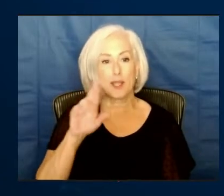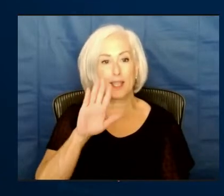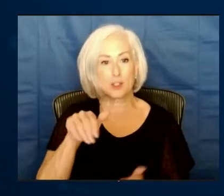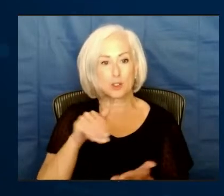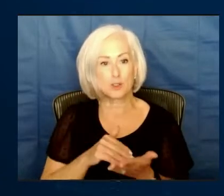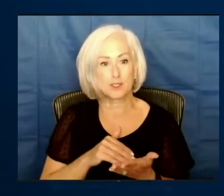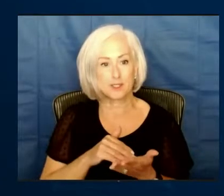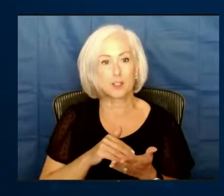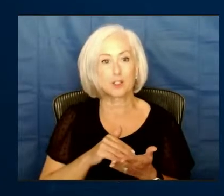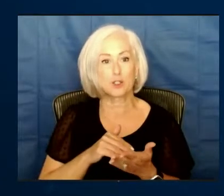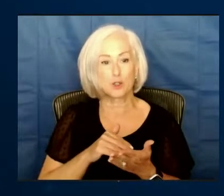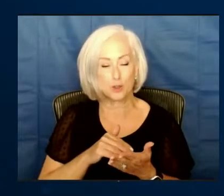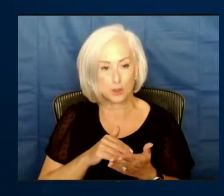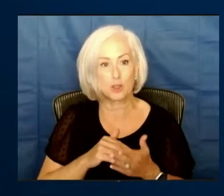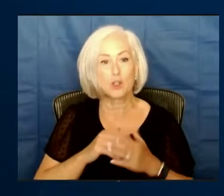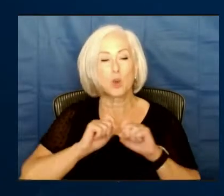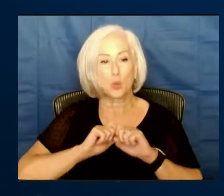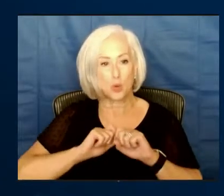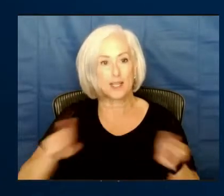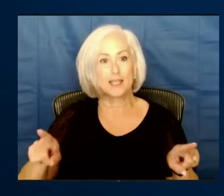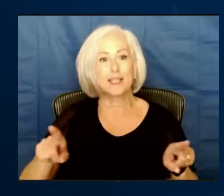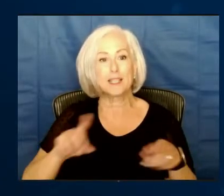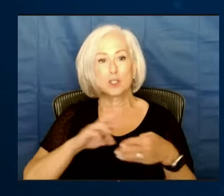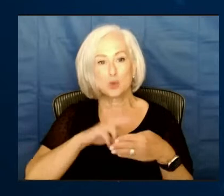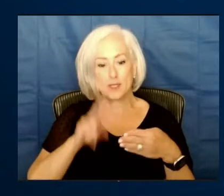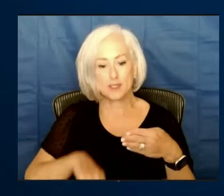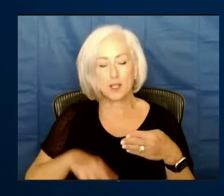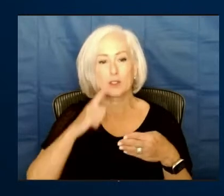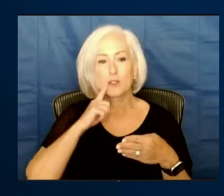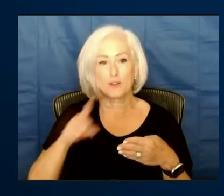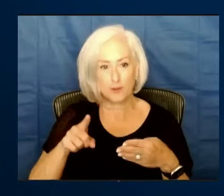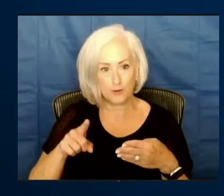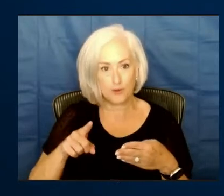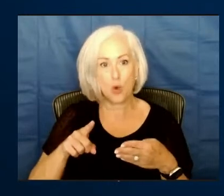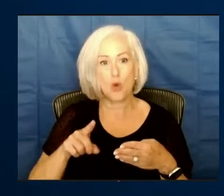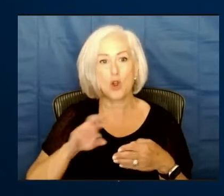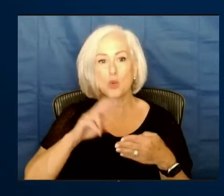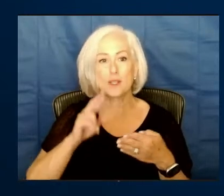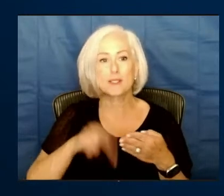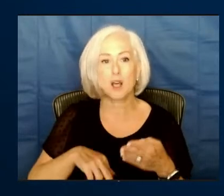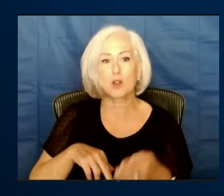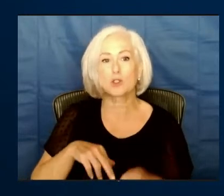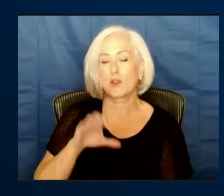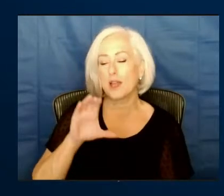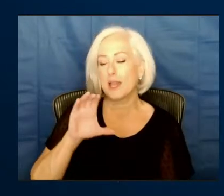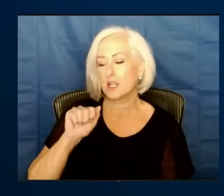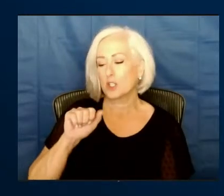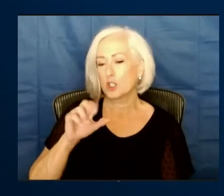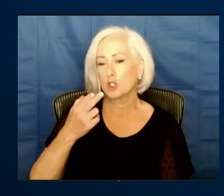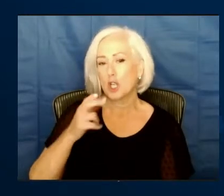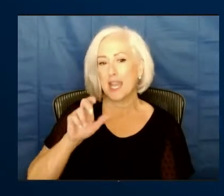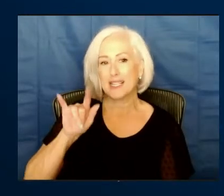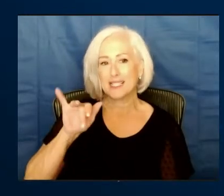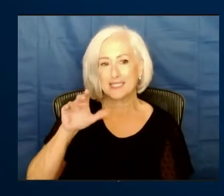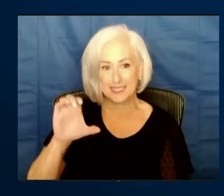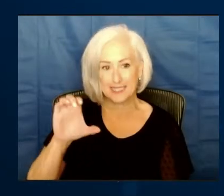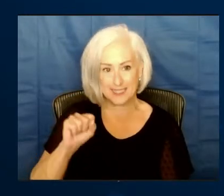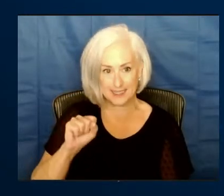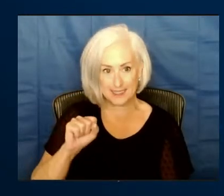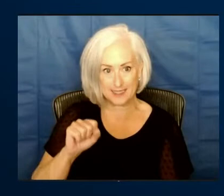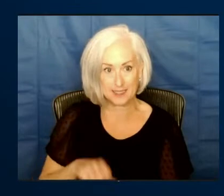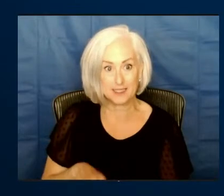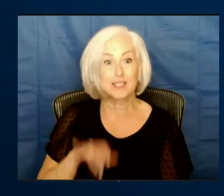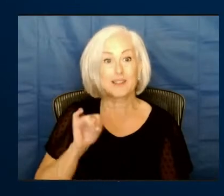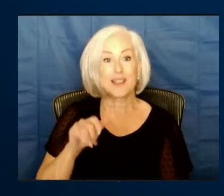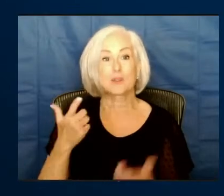of a clinical trial on Chantix in African Americans. This is a drug that helps people stop smoking. The study, it's a big deal. The study was published in